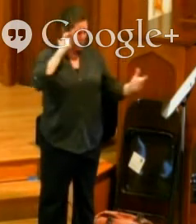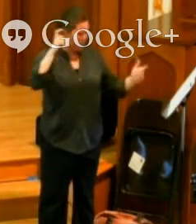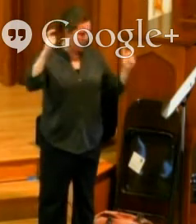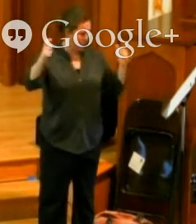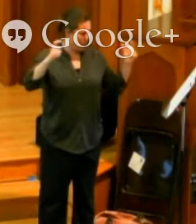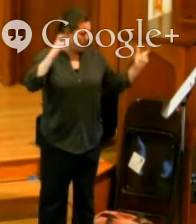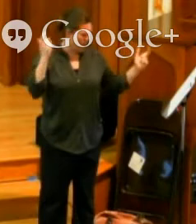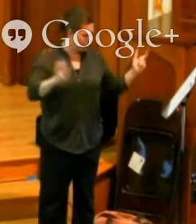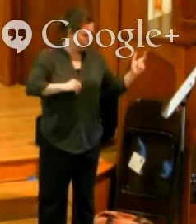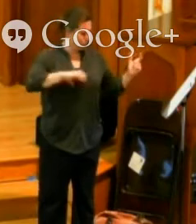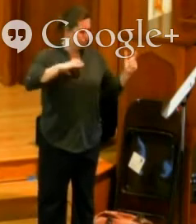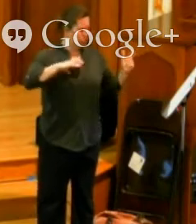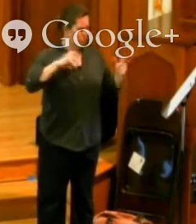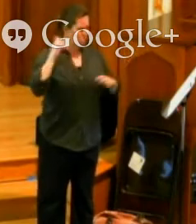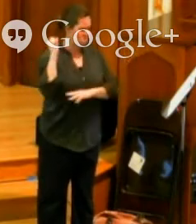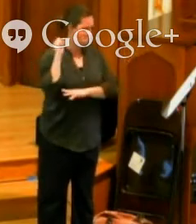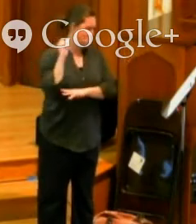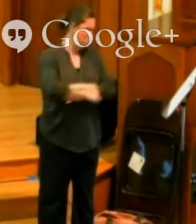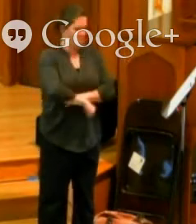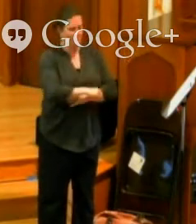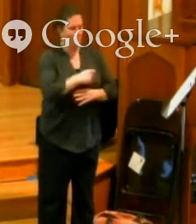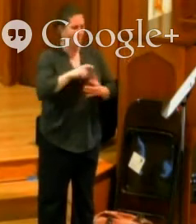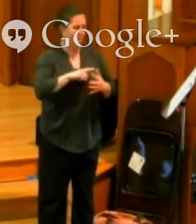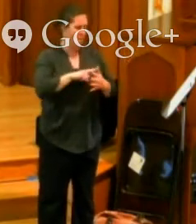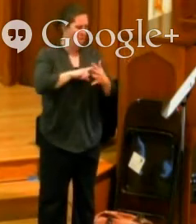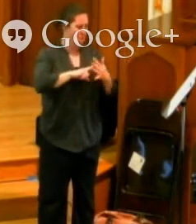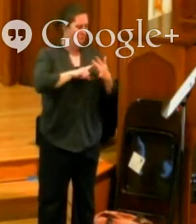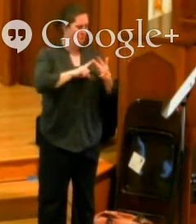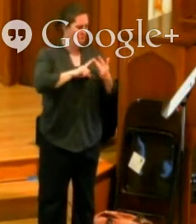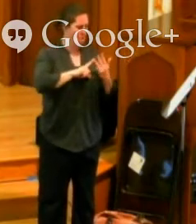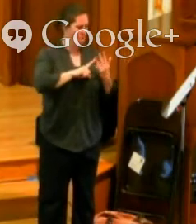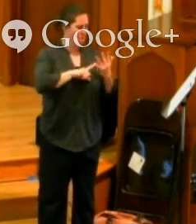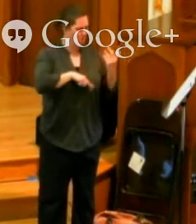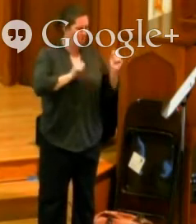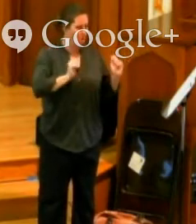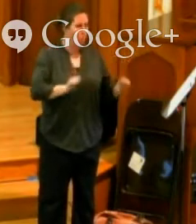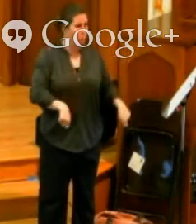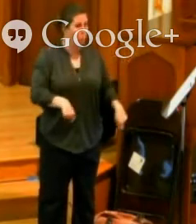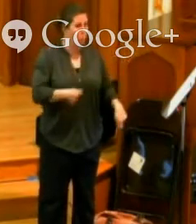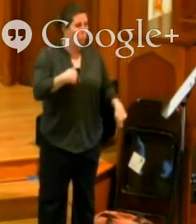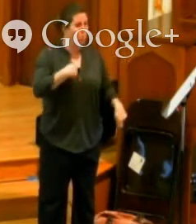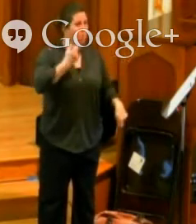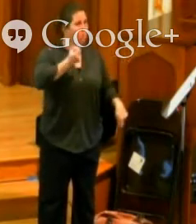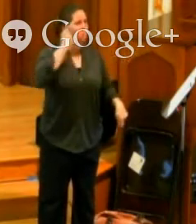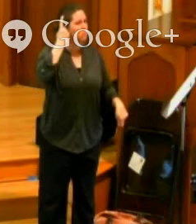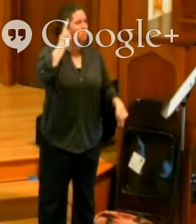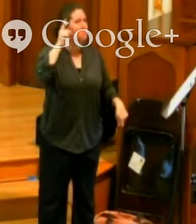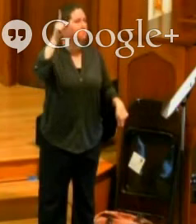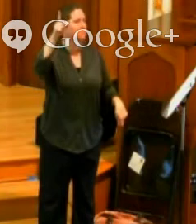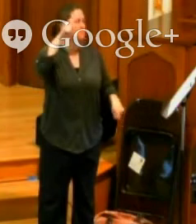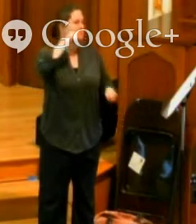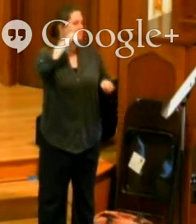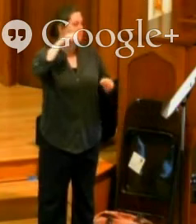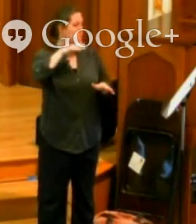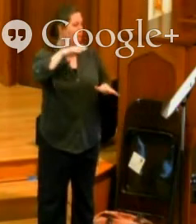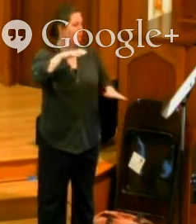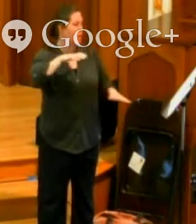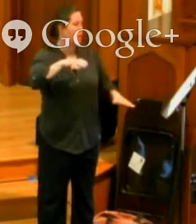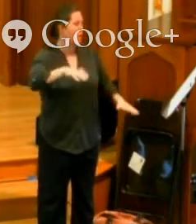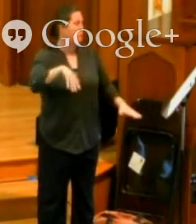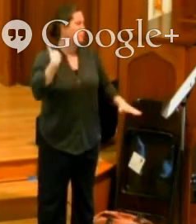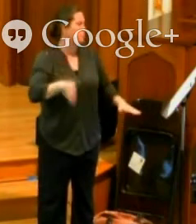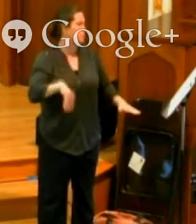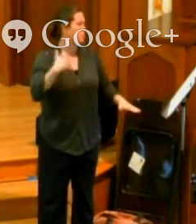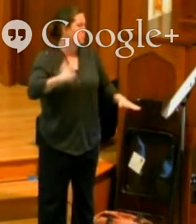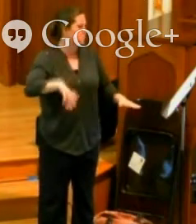battles won. For I've been blessed beyond measure, and by